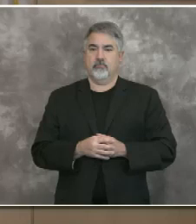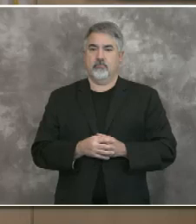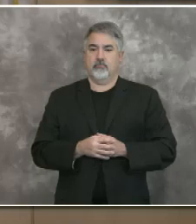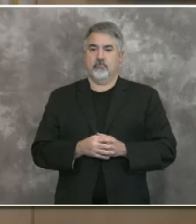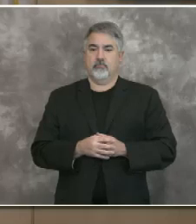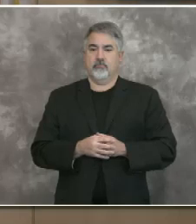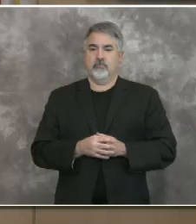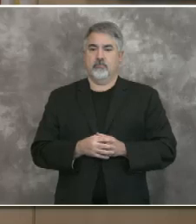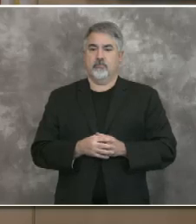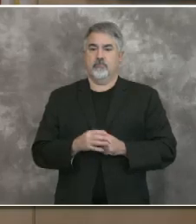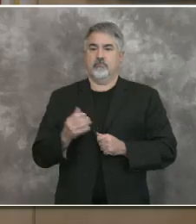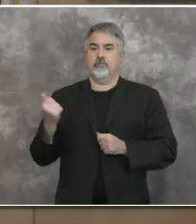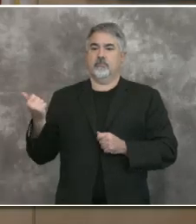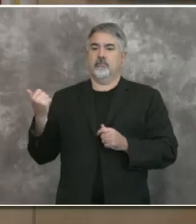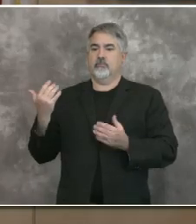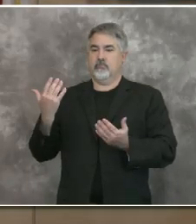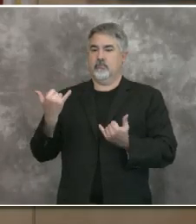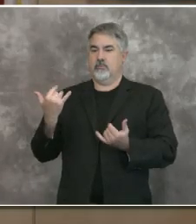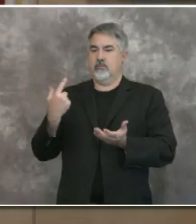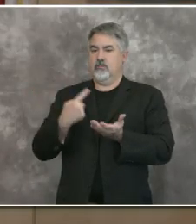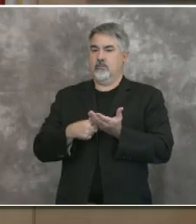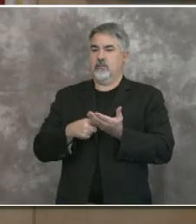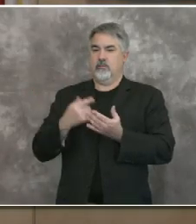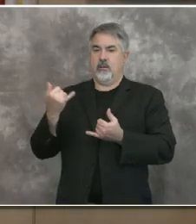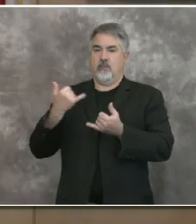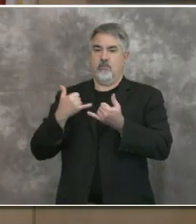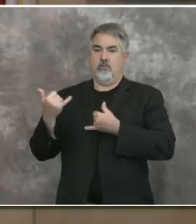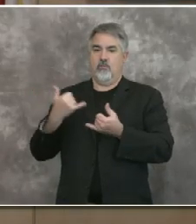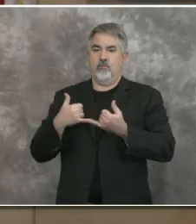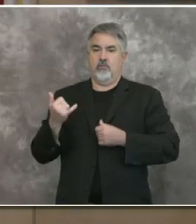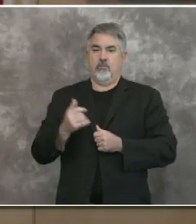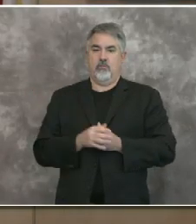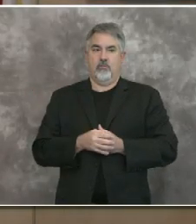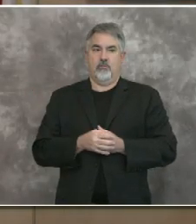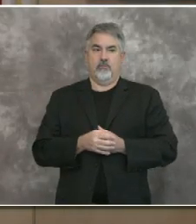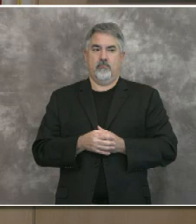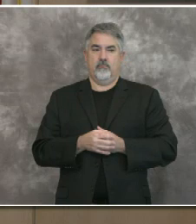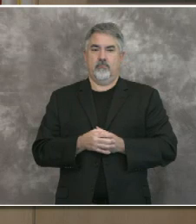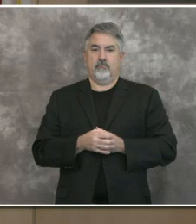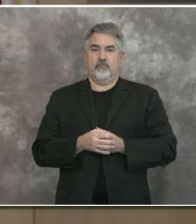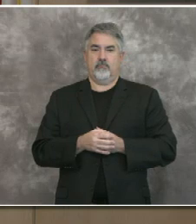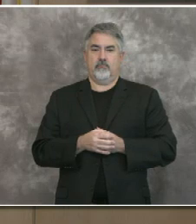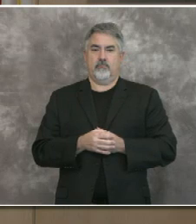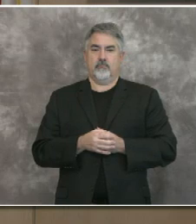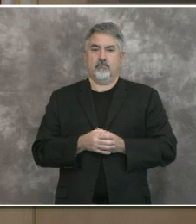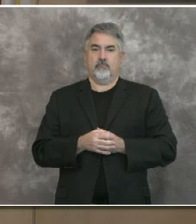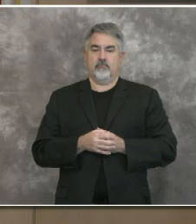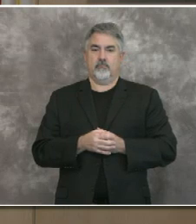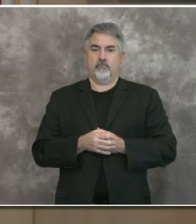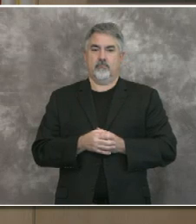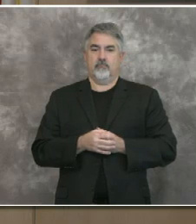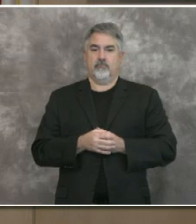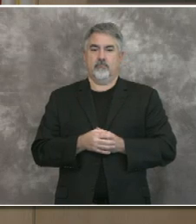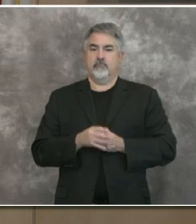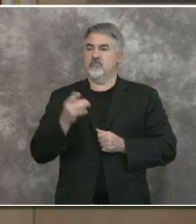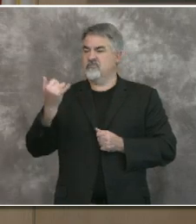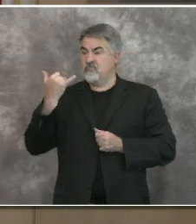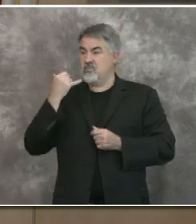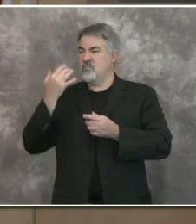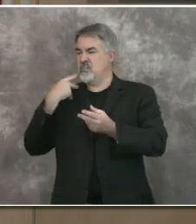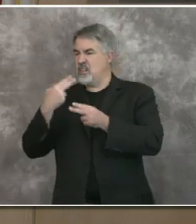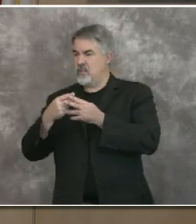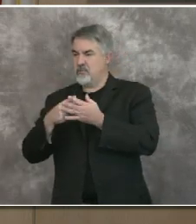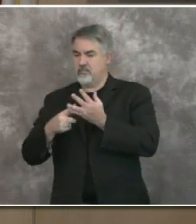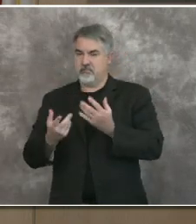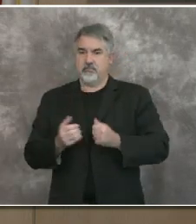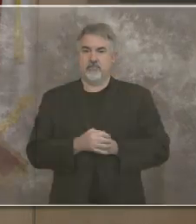Thank you, Dr. Wooten. We'll go straight to the calls. Again, make sure you identify yourself by name and outlet unless you're introduced by